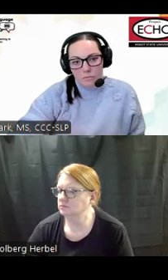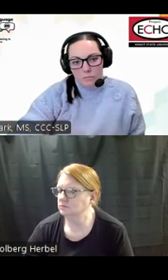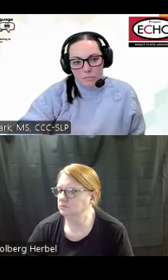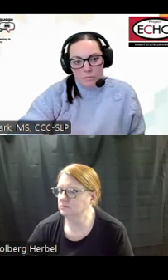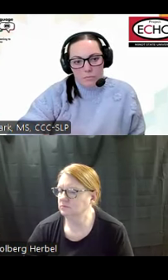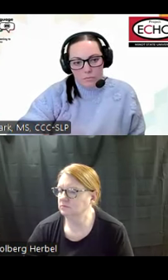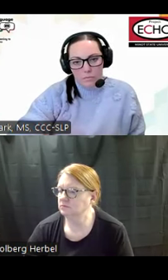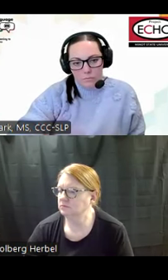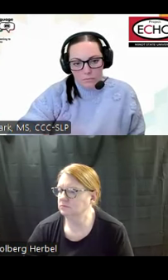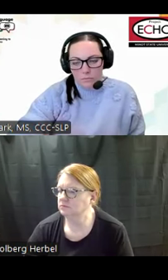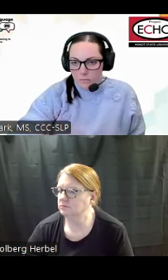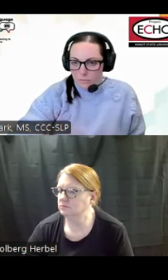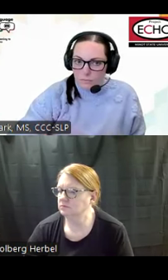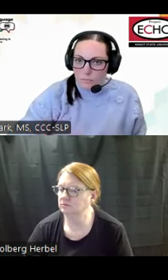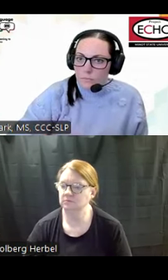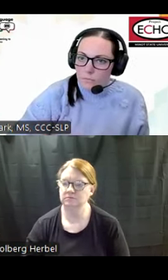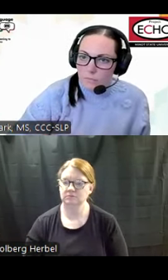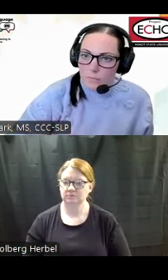Shelby, I think we can go ahead and get started.